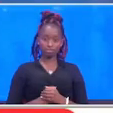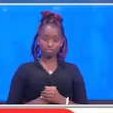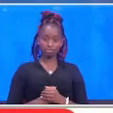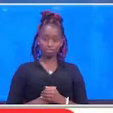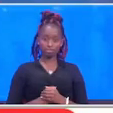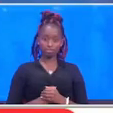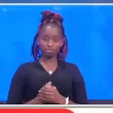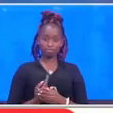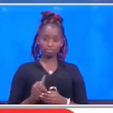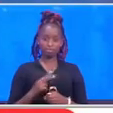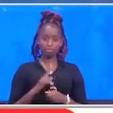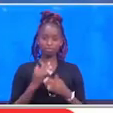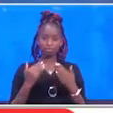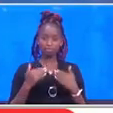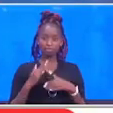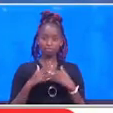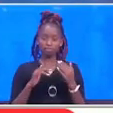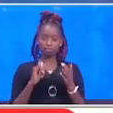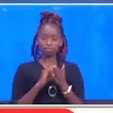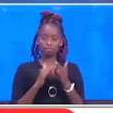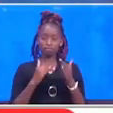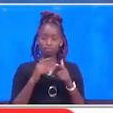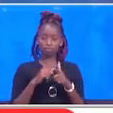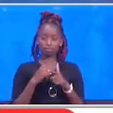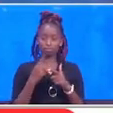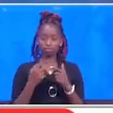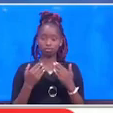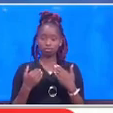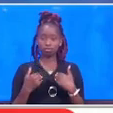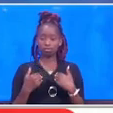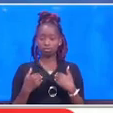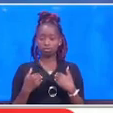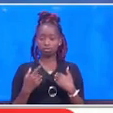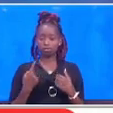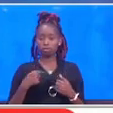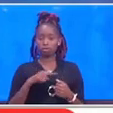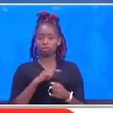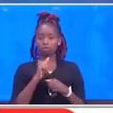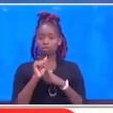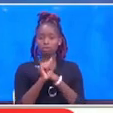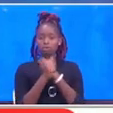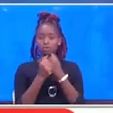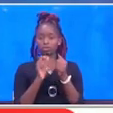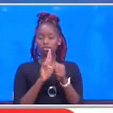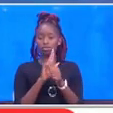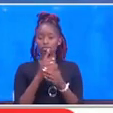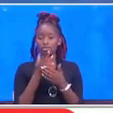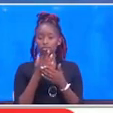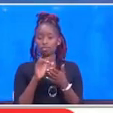Tumia chances zao zenye wamepata na sie hatukuweza kutumia chances